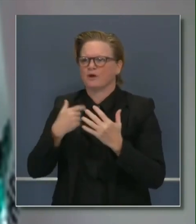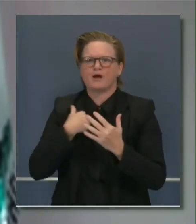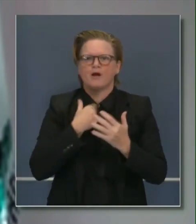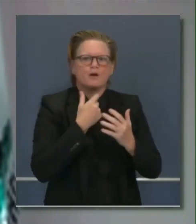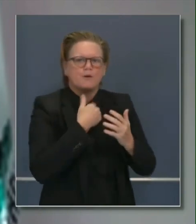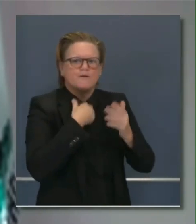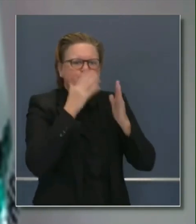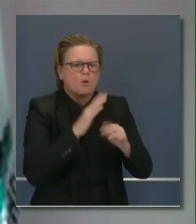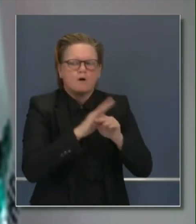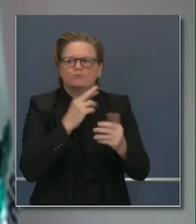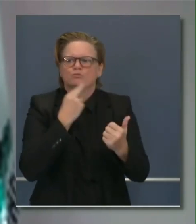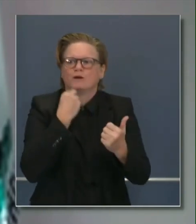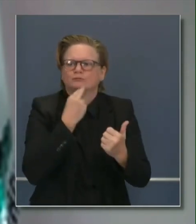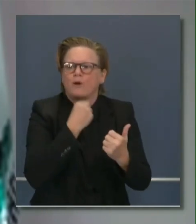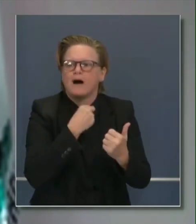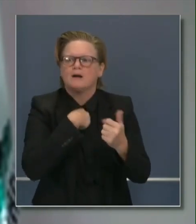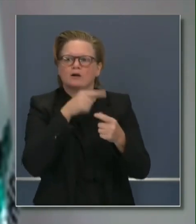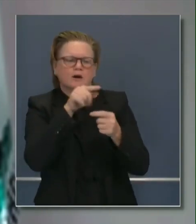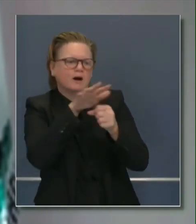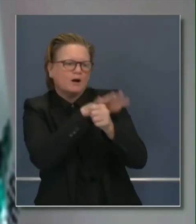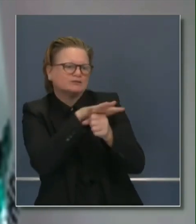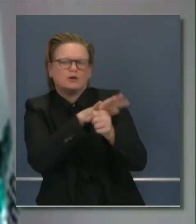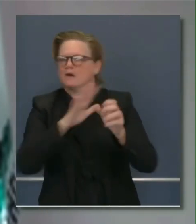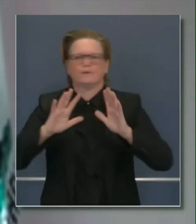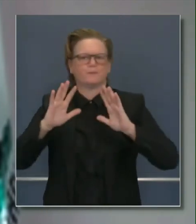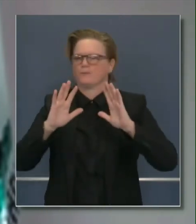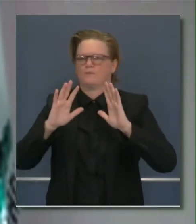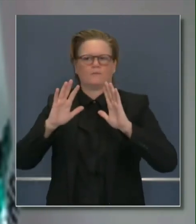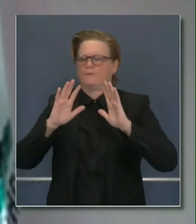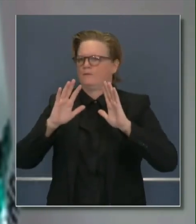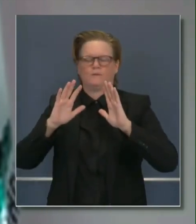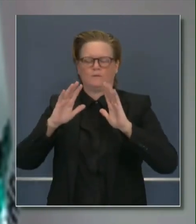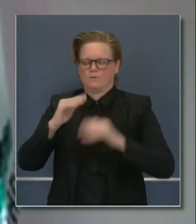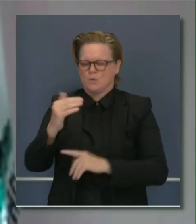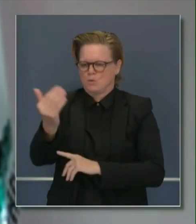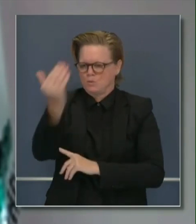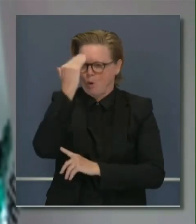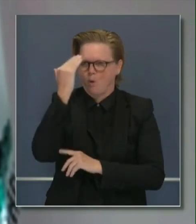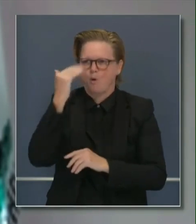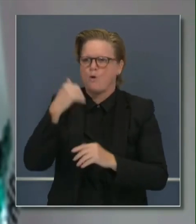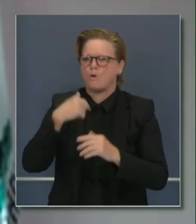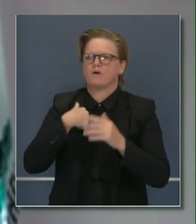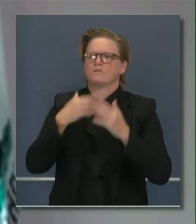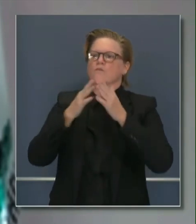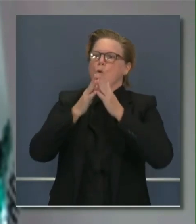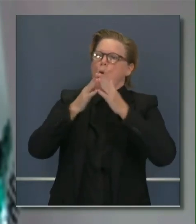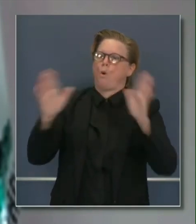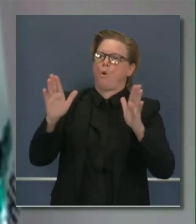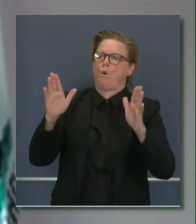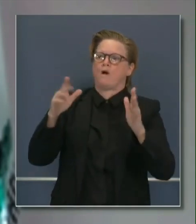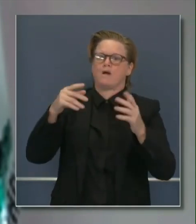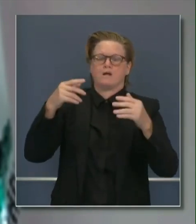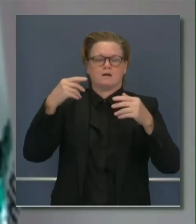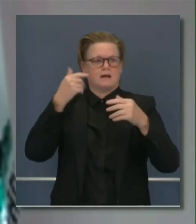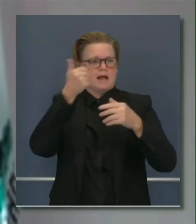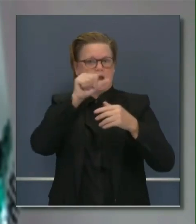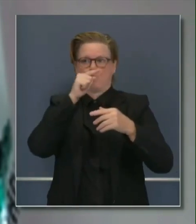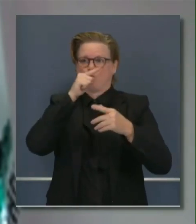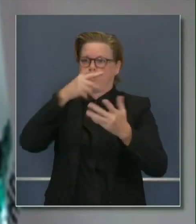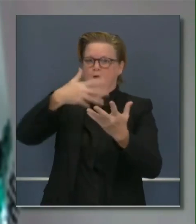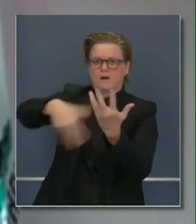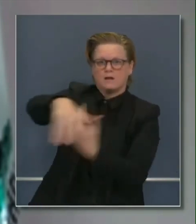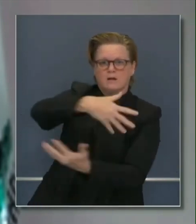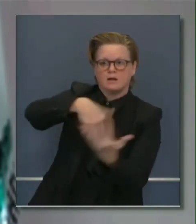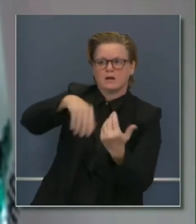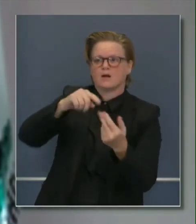happening specifically, but we know that by reducing our overall movement and mixing for a short period of time, we